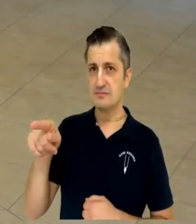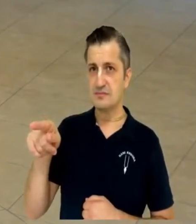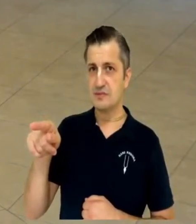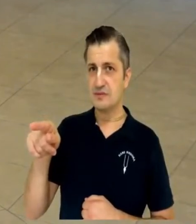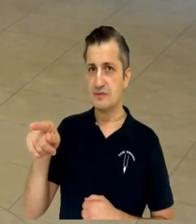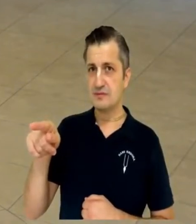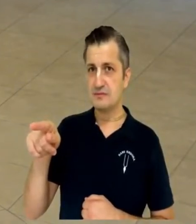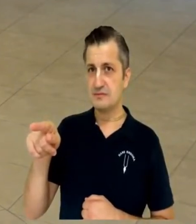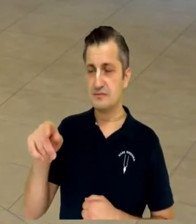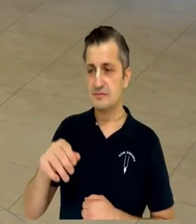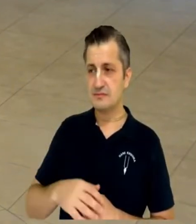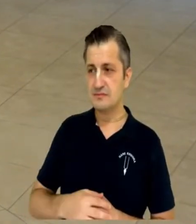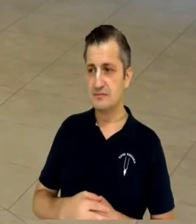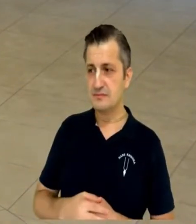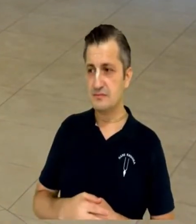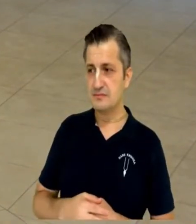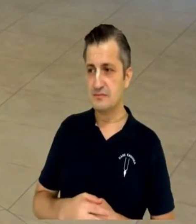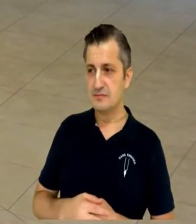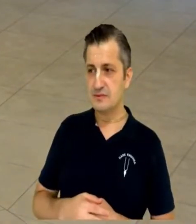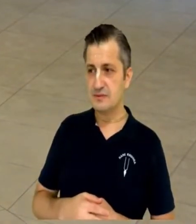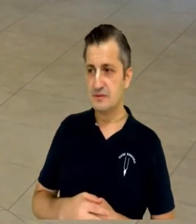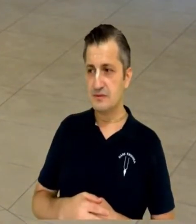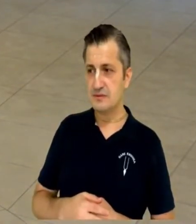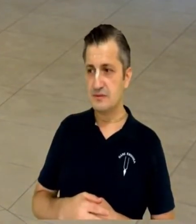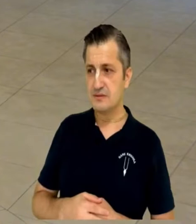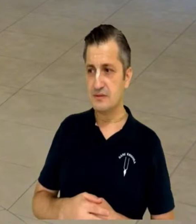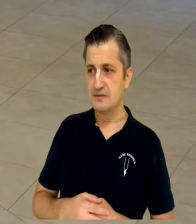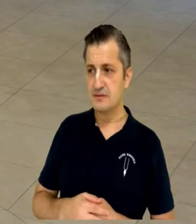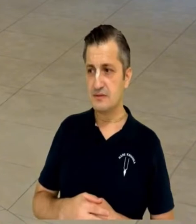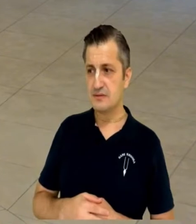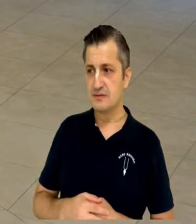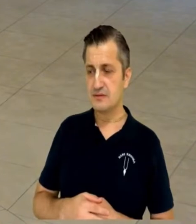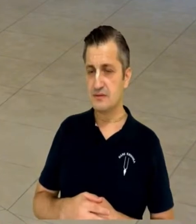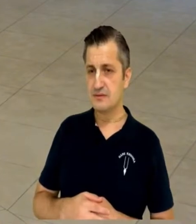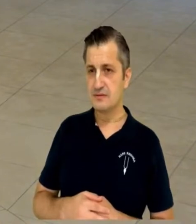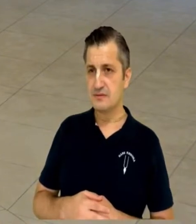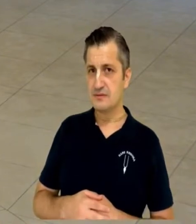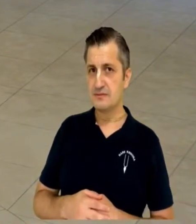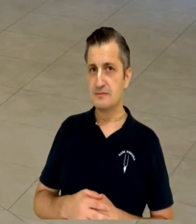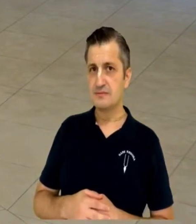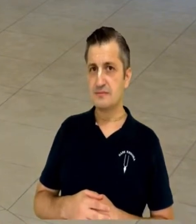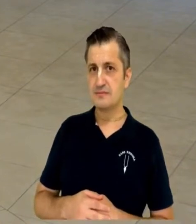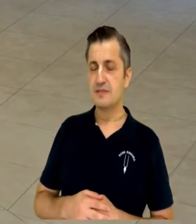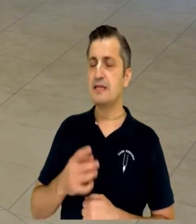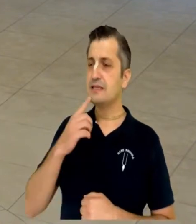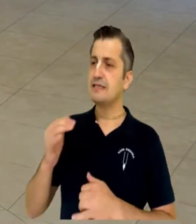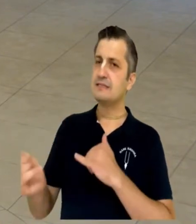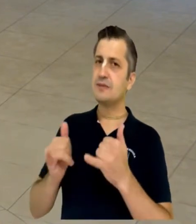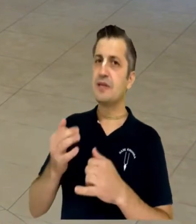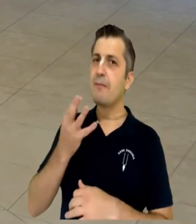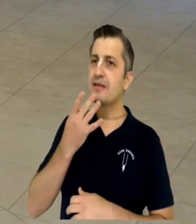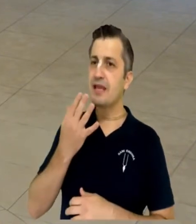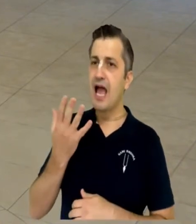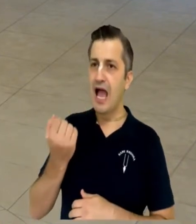I was listening online upstairs, and one specific thing you said stood out to me, and it was that sometimes we make mistakes that are so